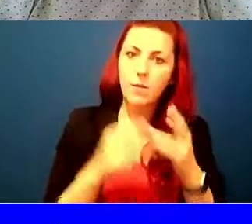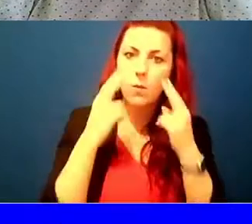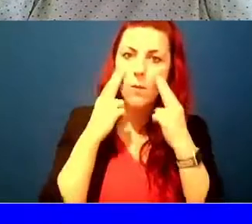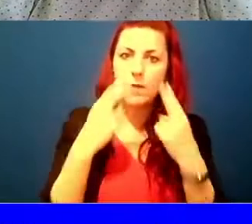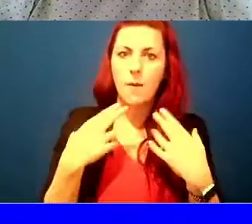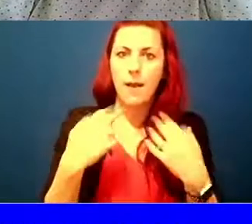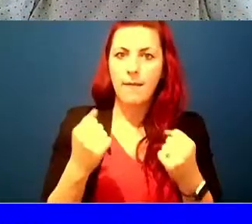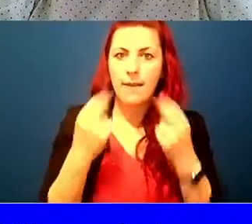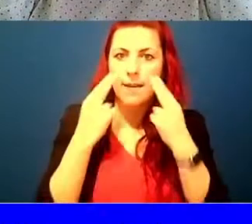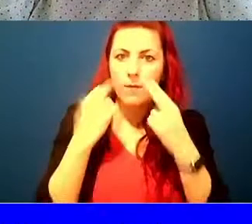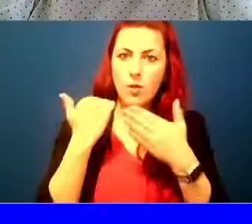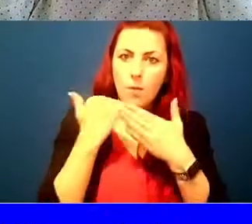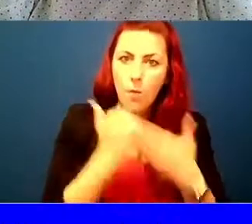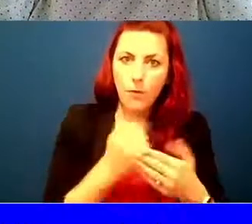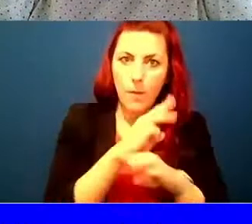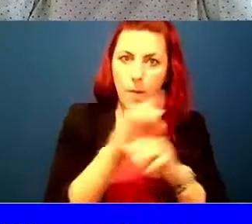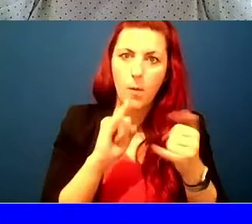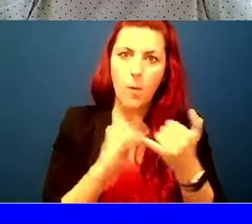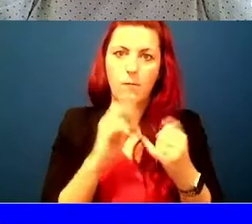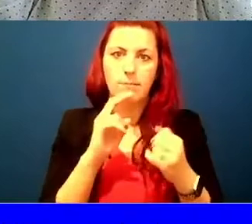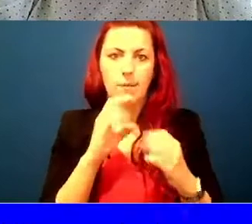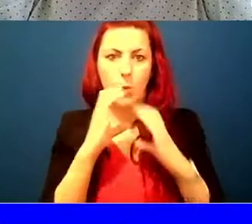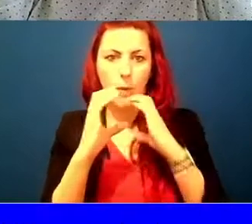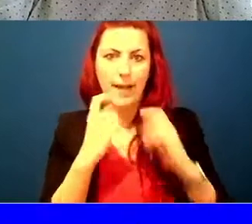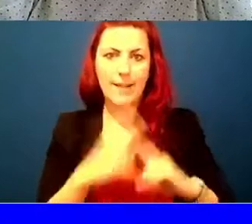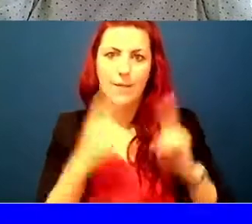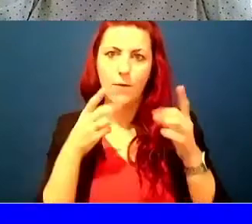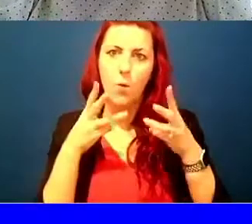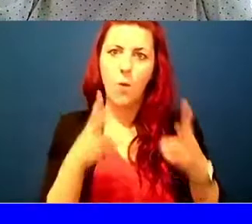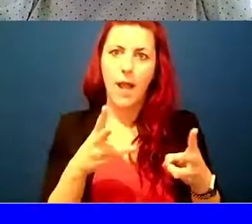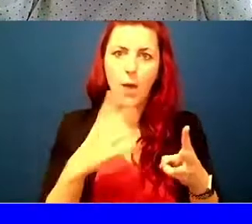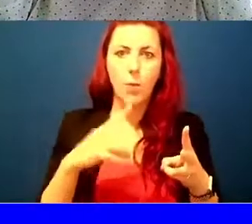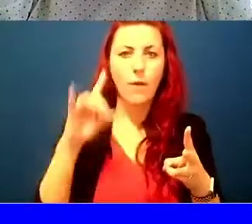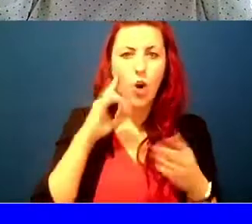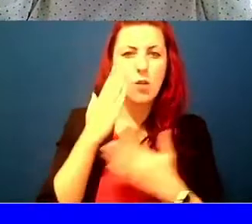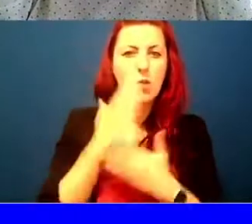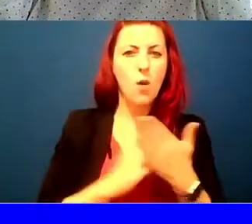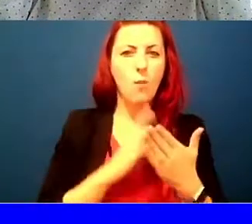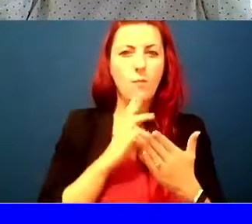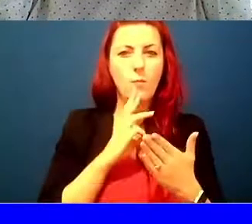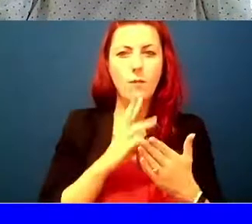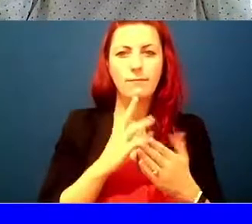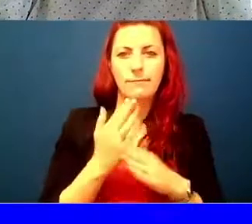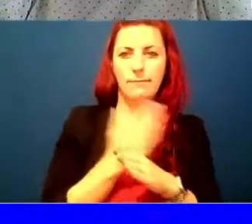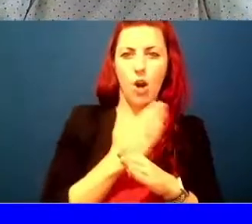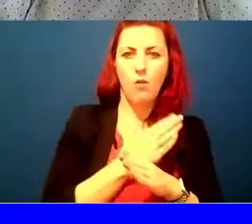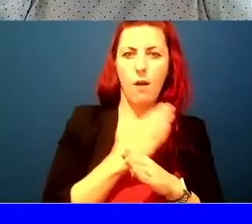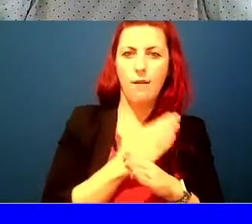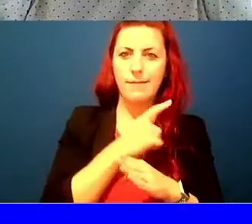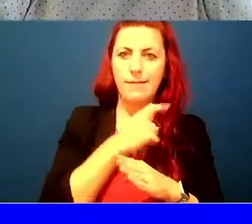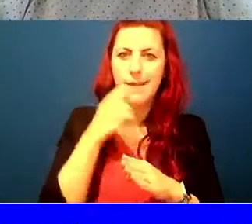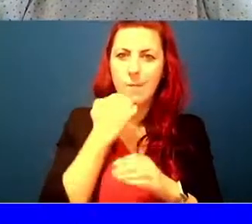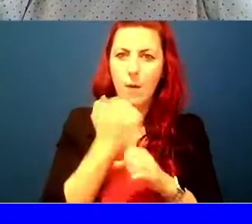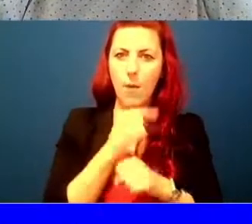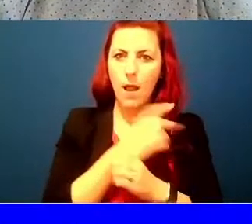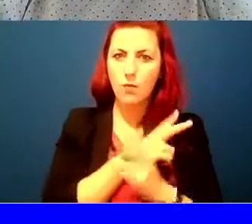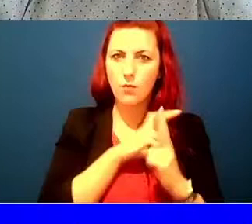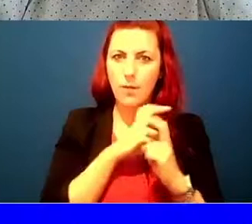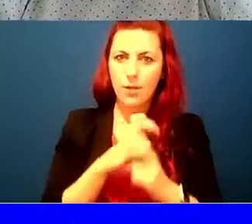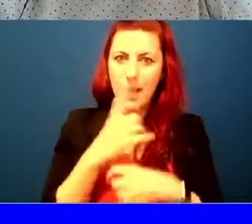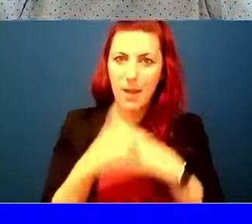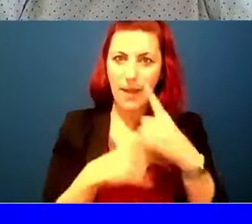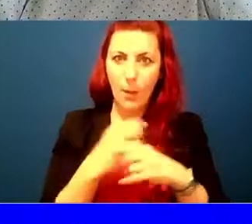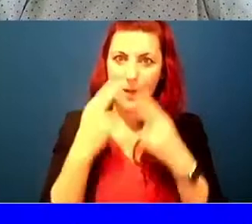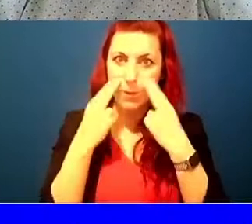for supports for people who communicate differently. And we heard some great work about that earlier and some great research that's been done and how that needs to be